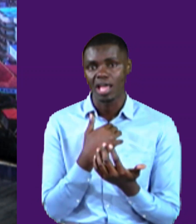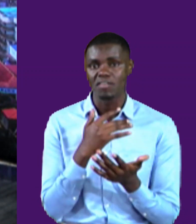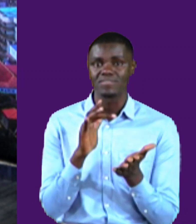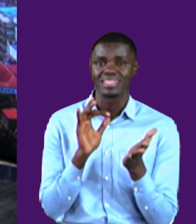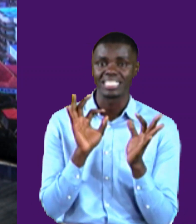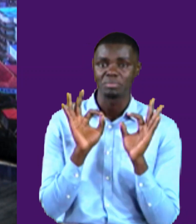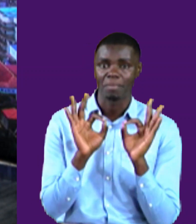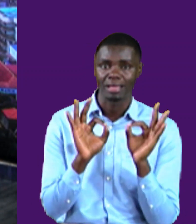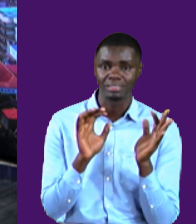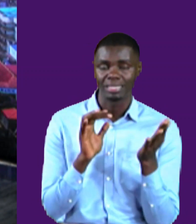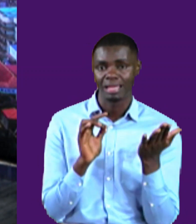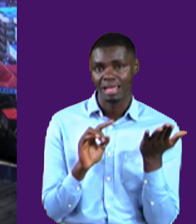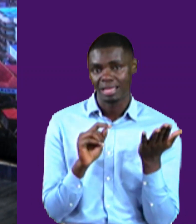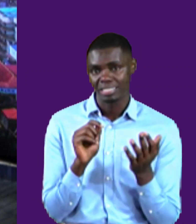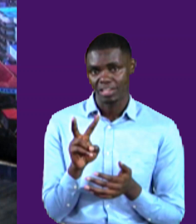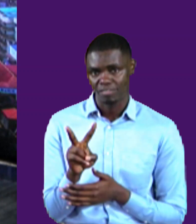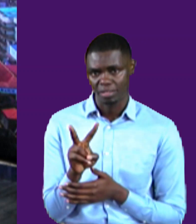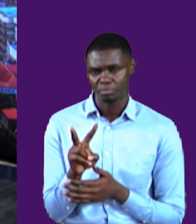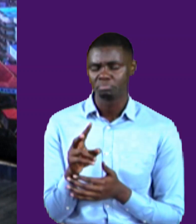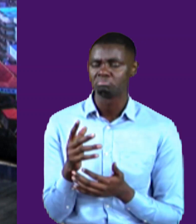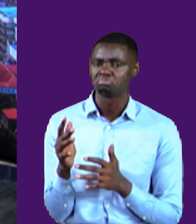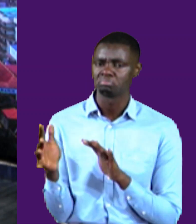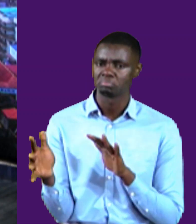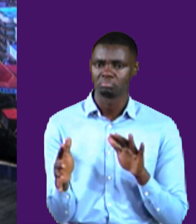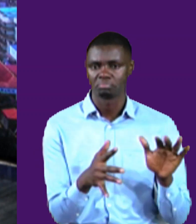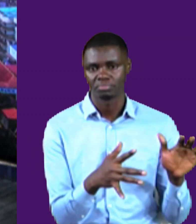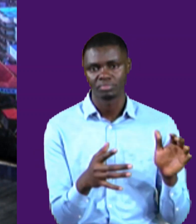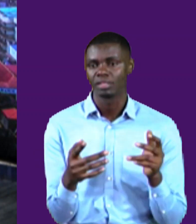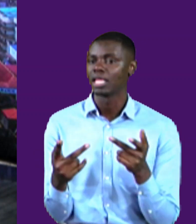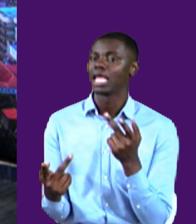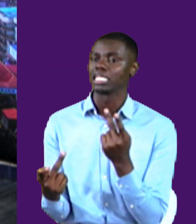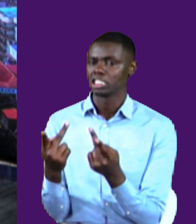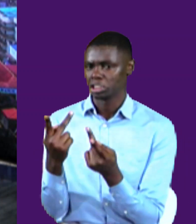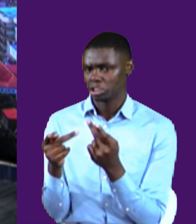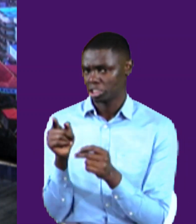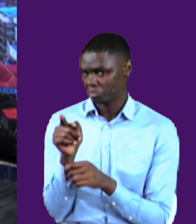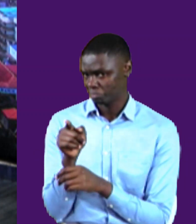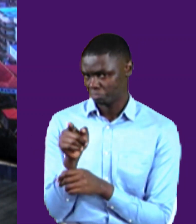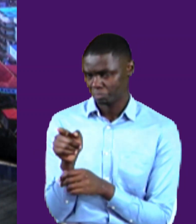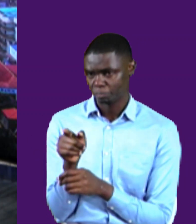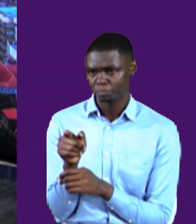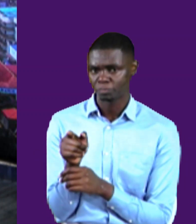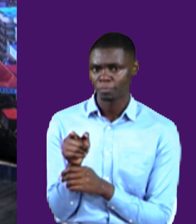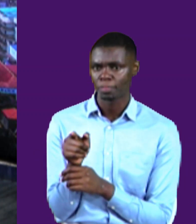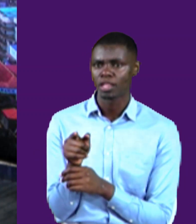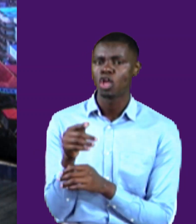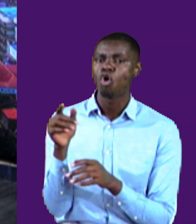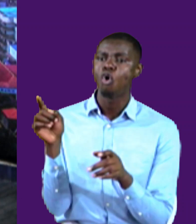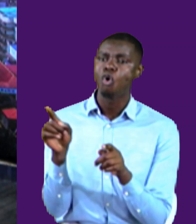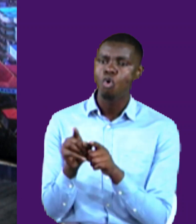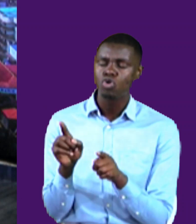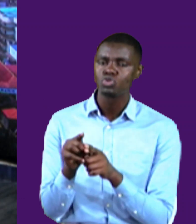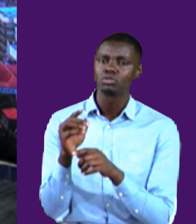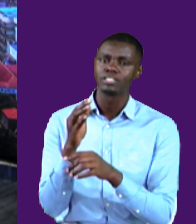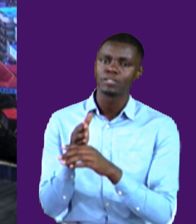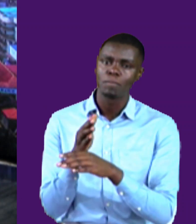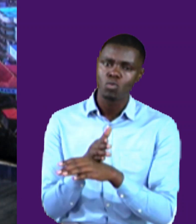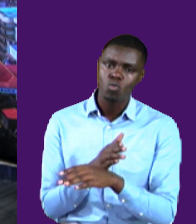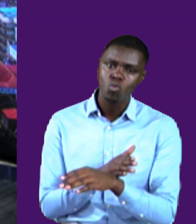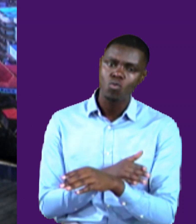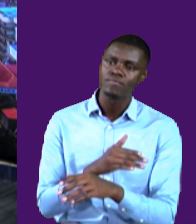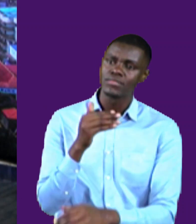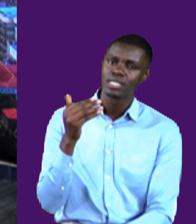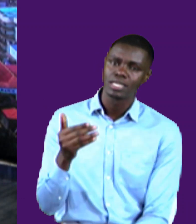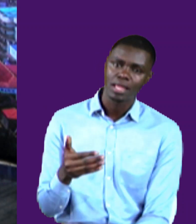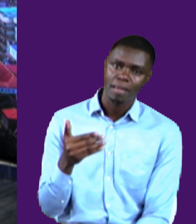smart TVs. When we come to the kitchen appliances, you find they also improve day